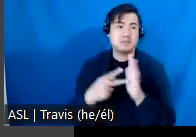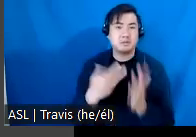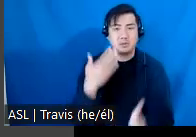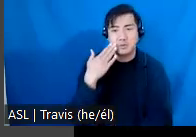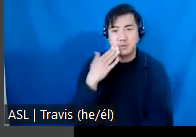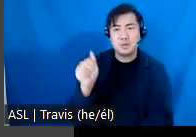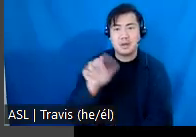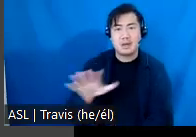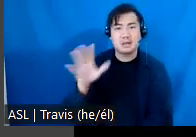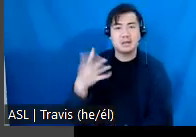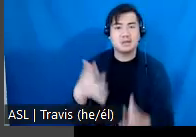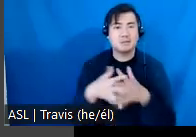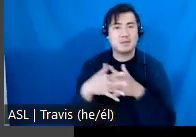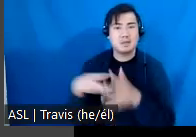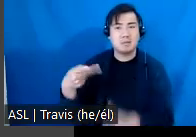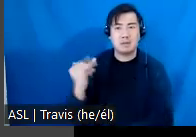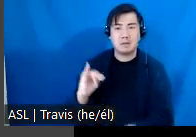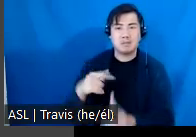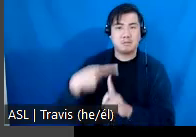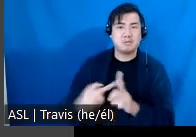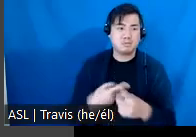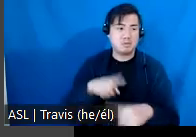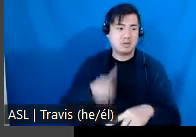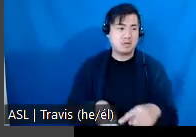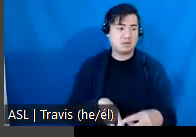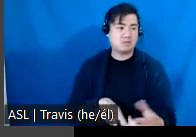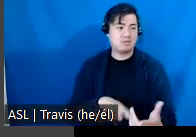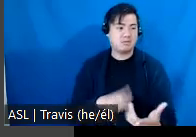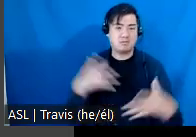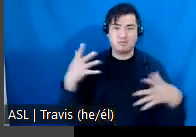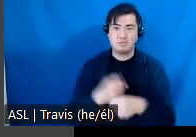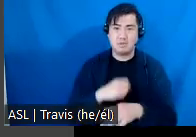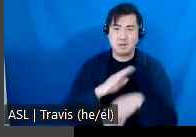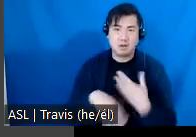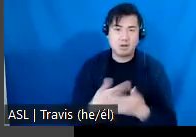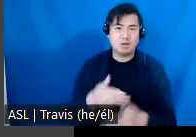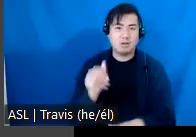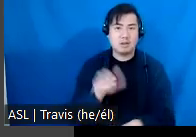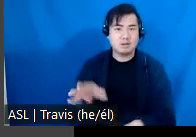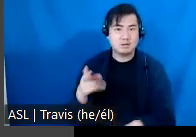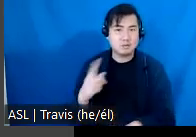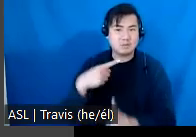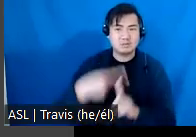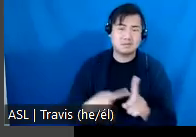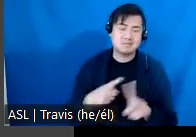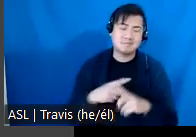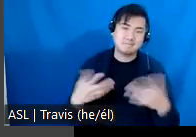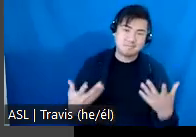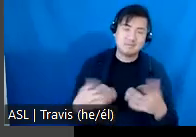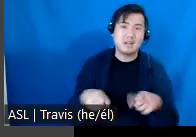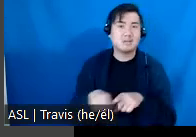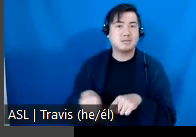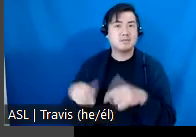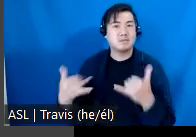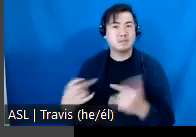just wanted to honor that. May is also Mental Health Month as well. So a lot of cool things going to be happening in the city when we do